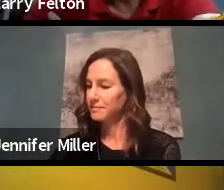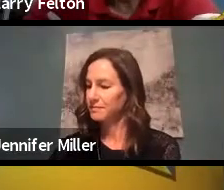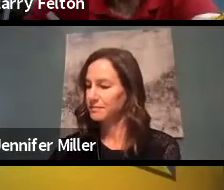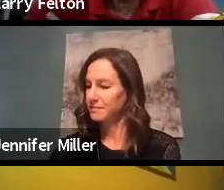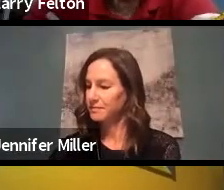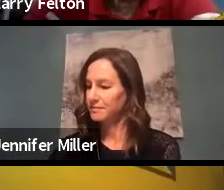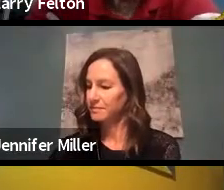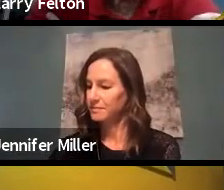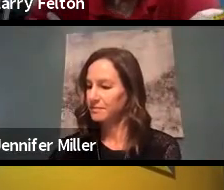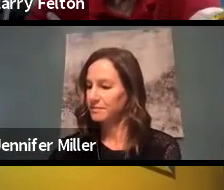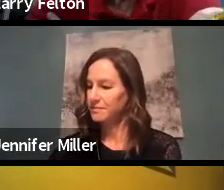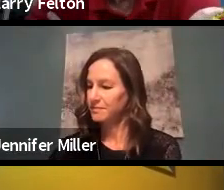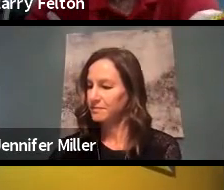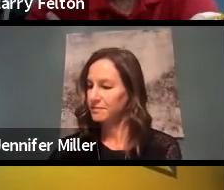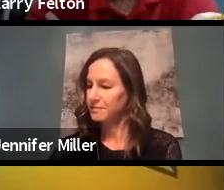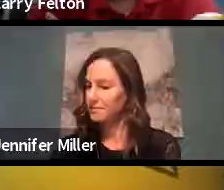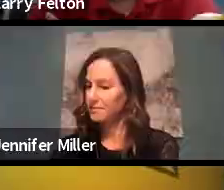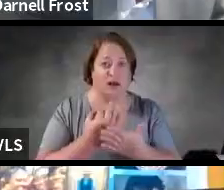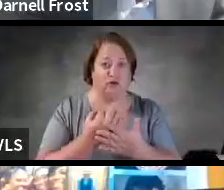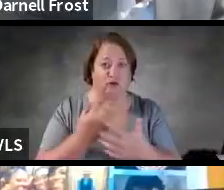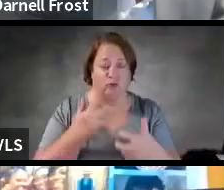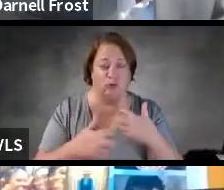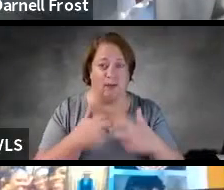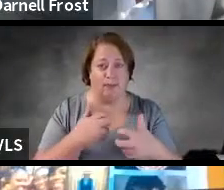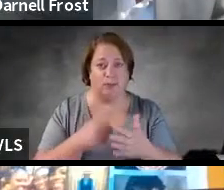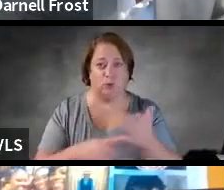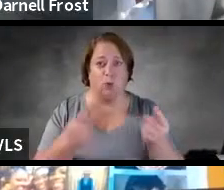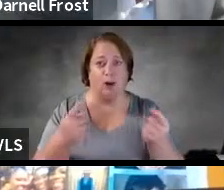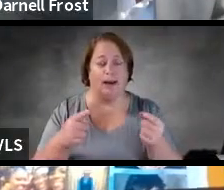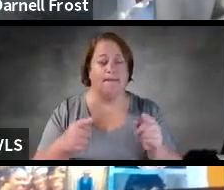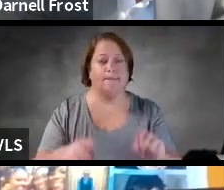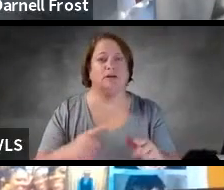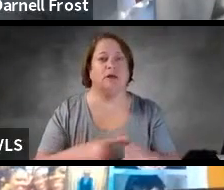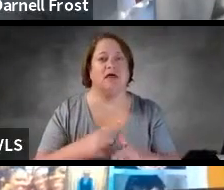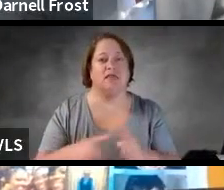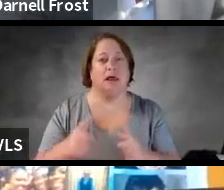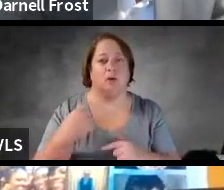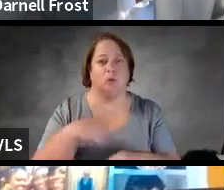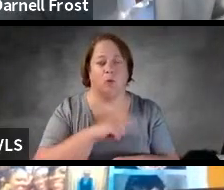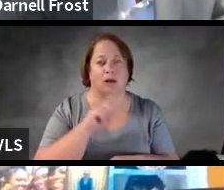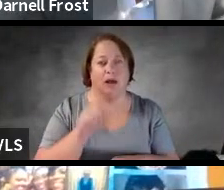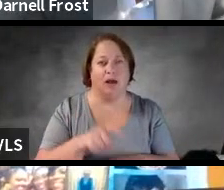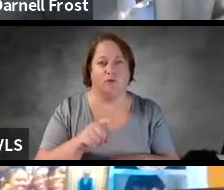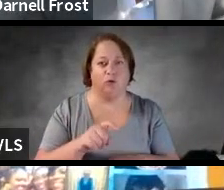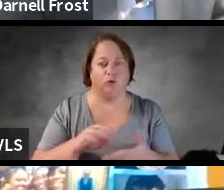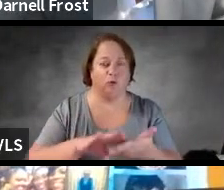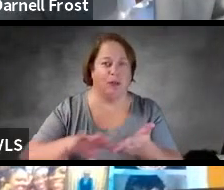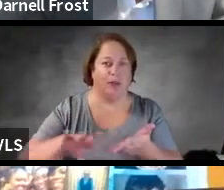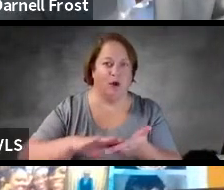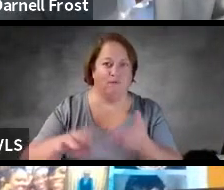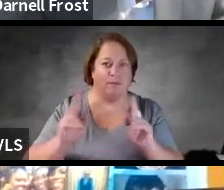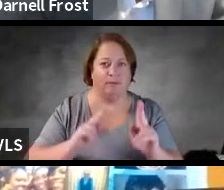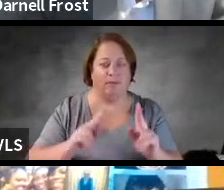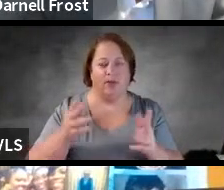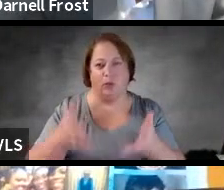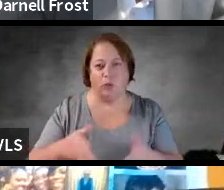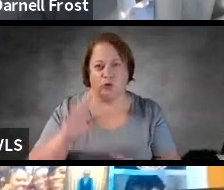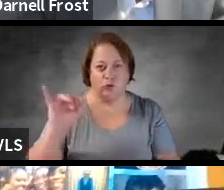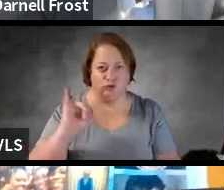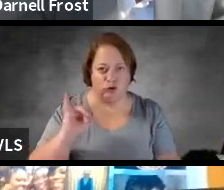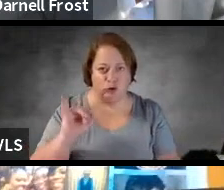they have financial difficulties, what happens is then we have to lay people off, they lose their